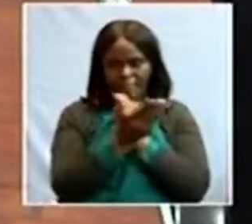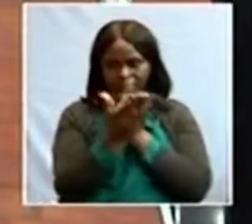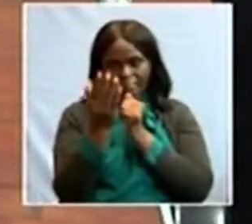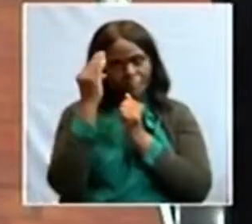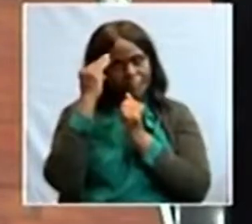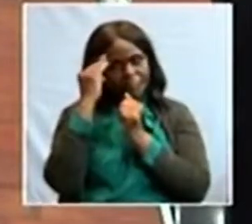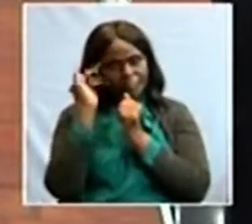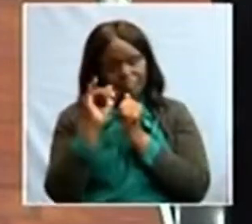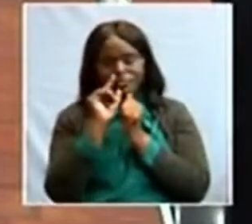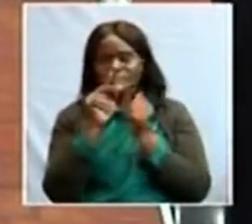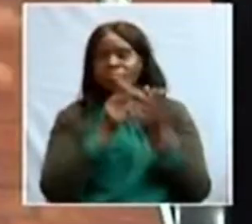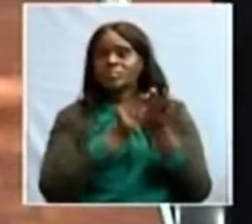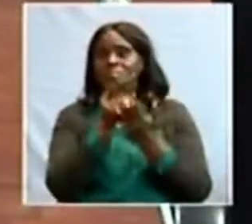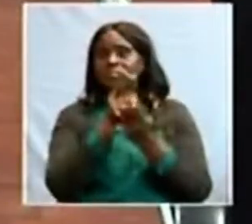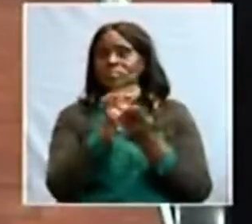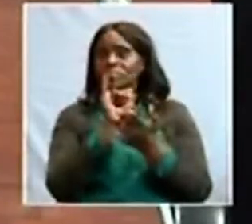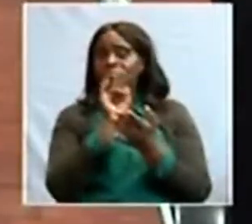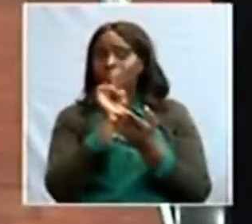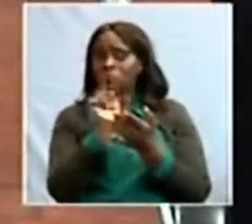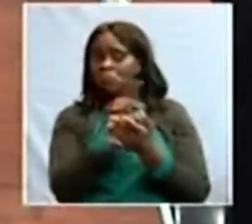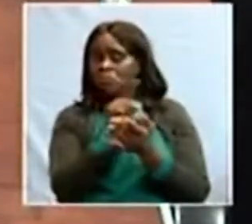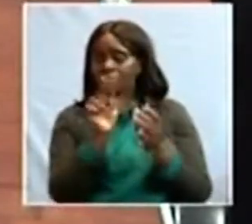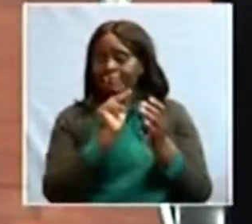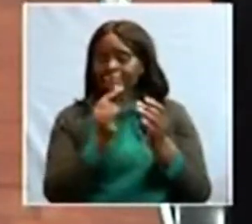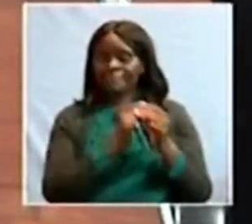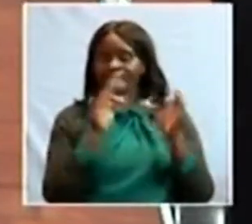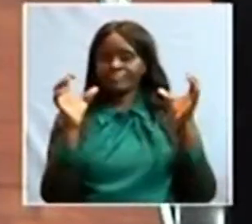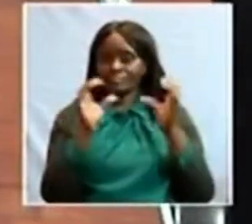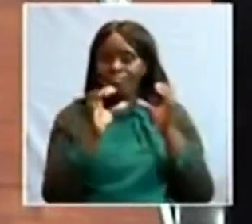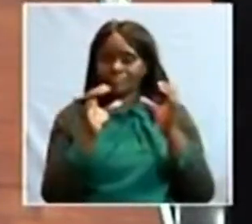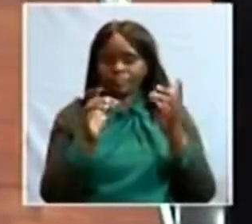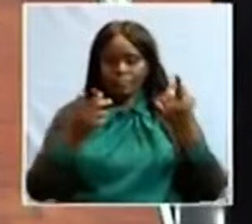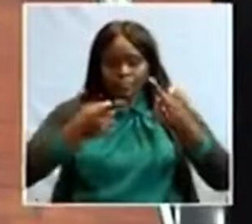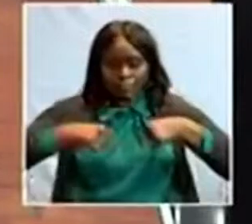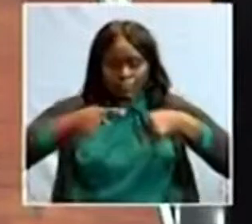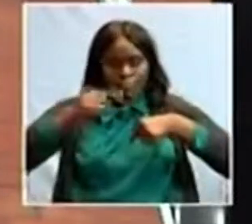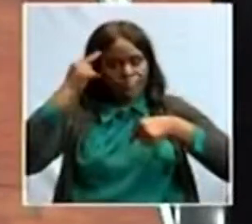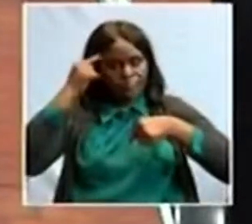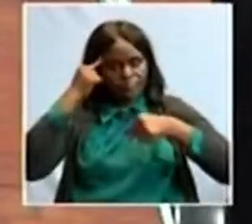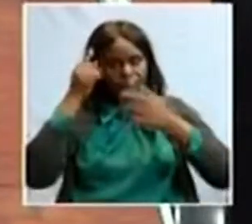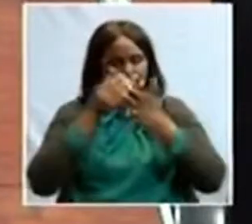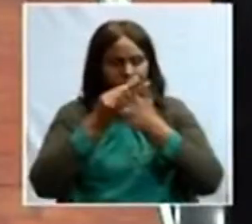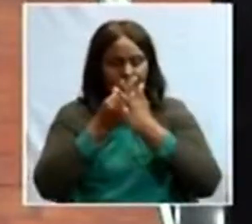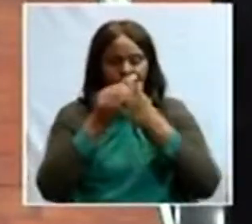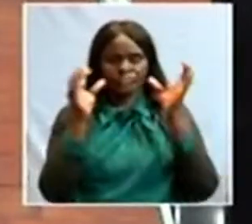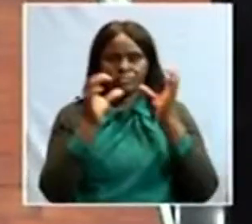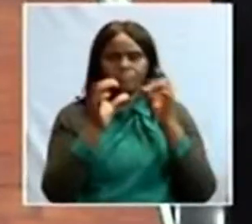because honestly, as a committee, the government accounts committee